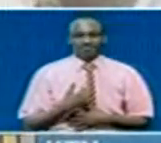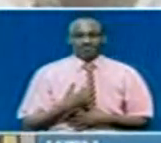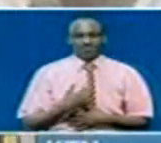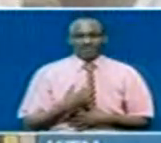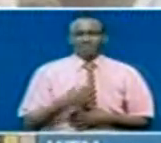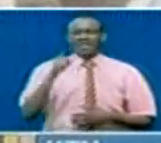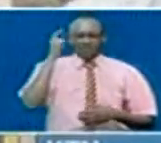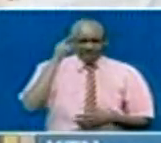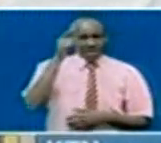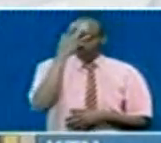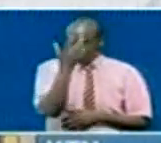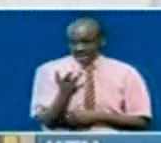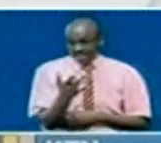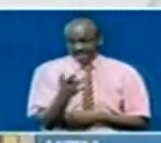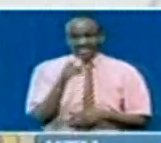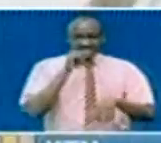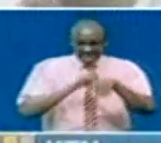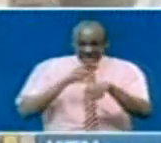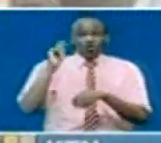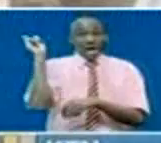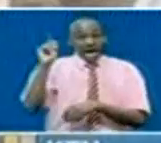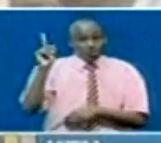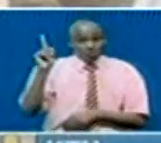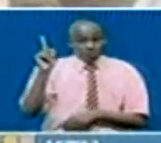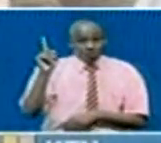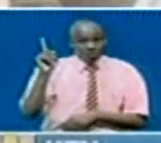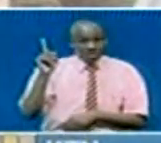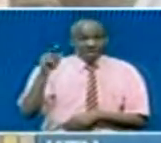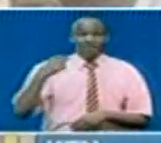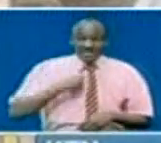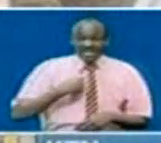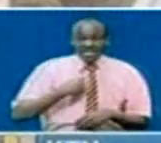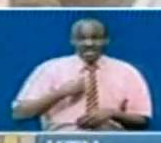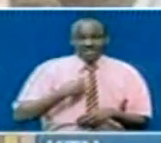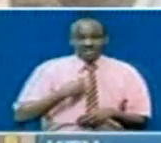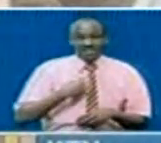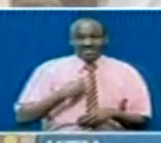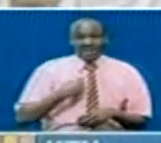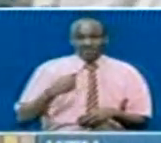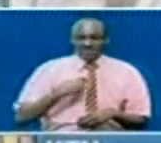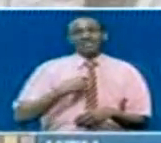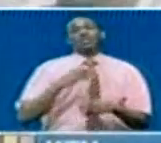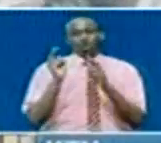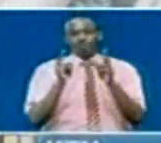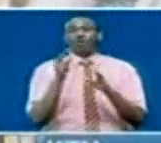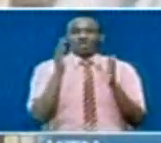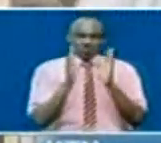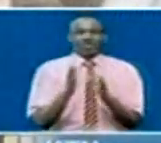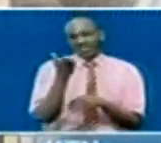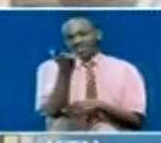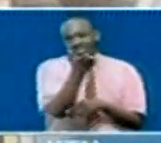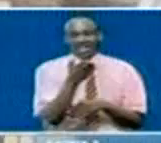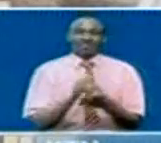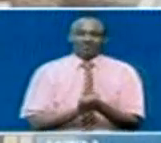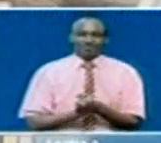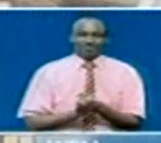Na namkumbuka kwa sababu wakati wa KANU mimi nilikuwa mwana youth wakati huo.